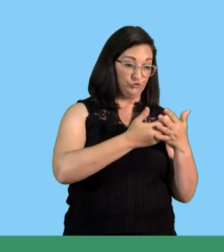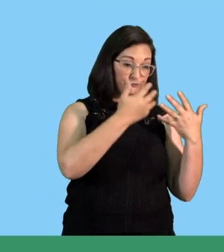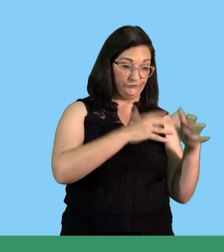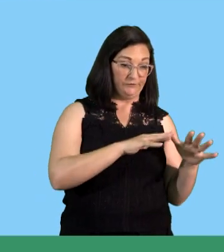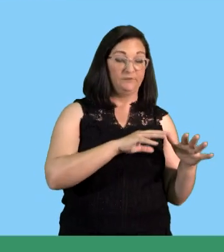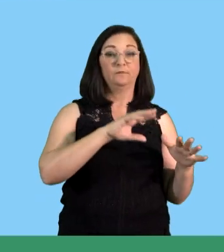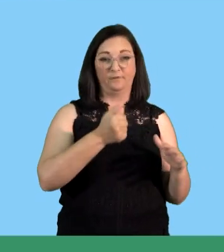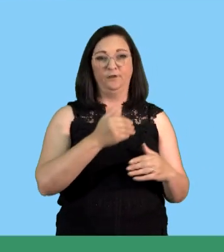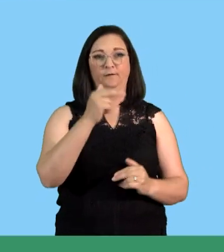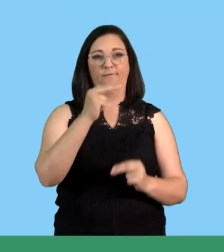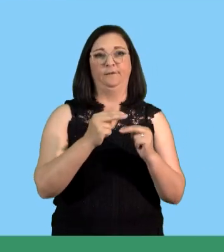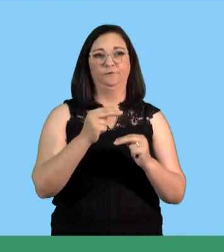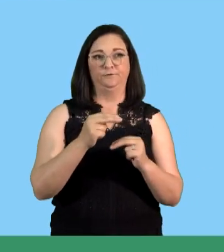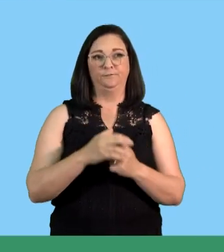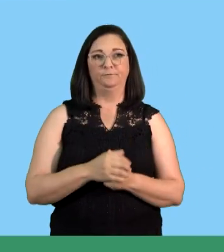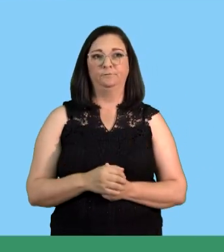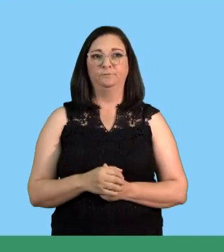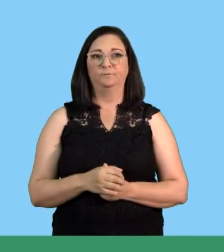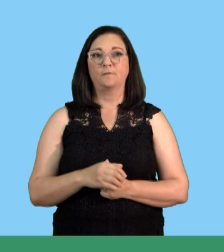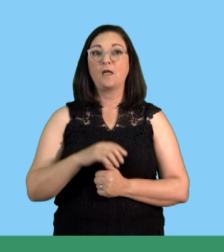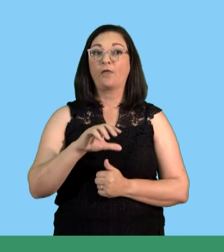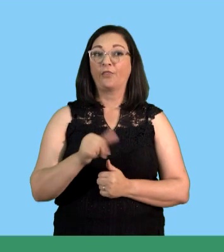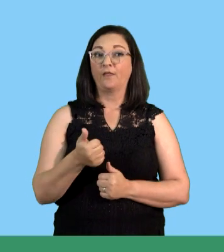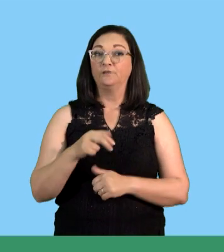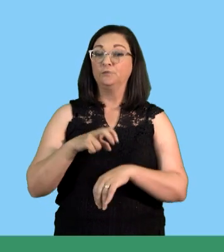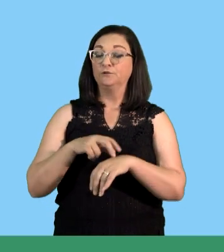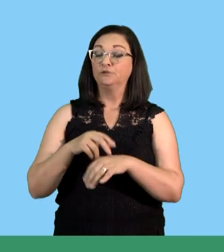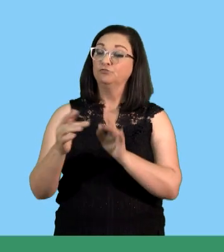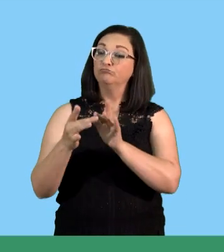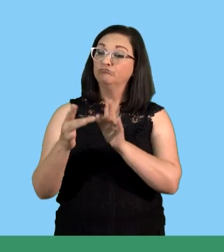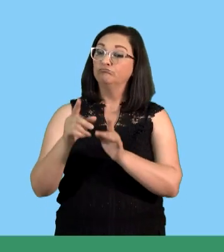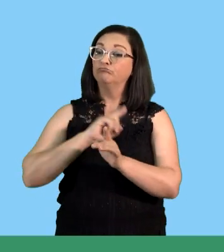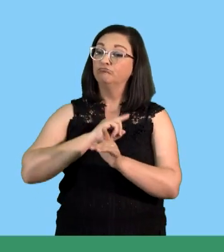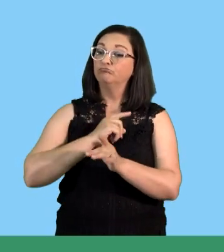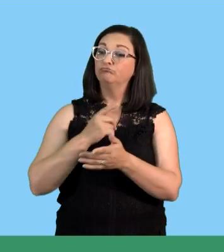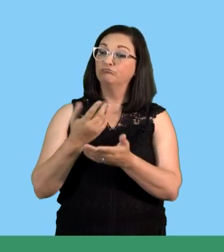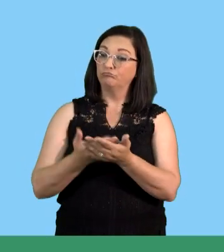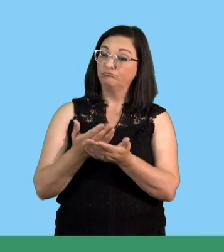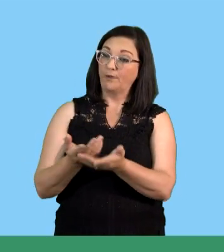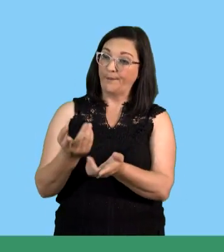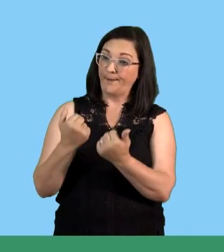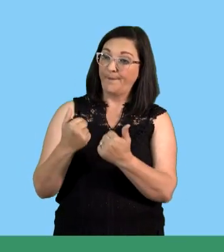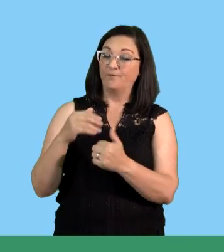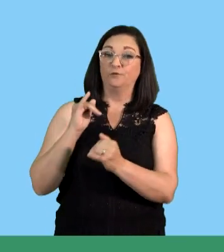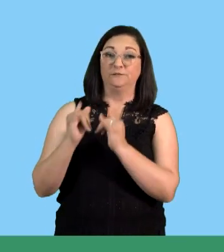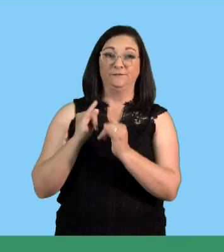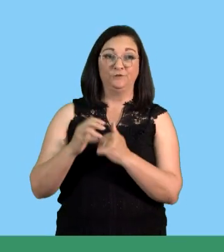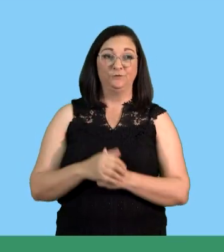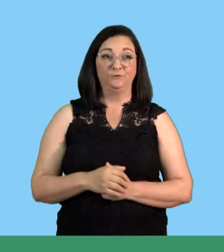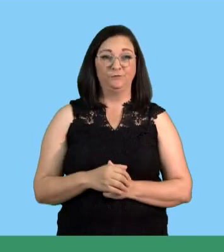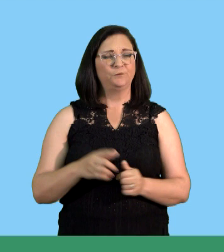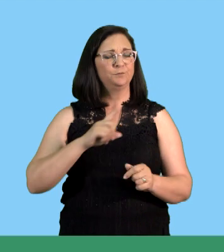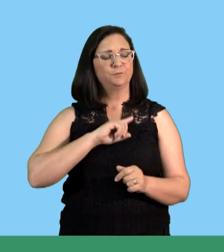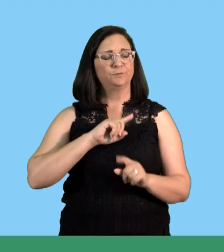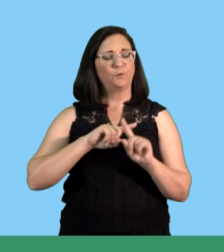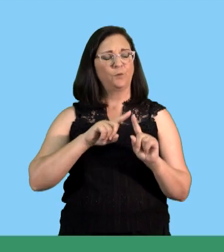very important. There, afterwards, remember we said we call them, they need to come for an interview. So what is the whole point of